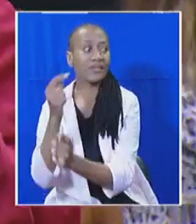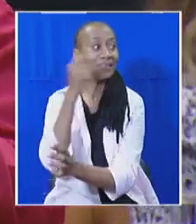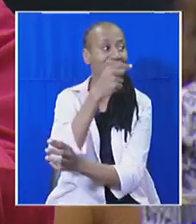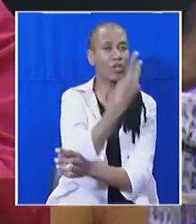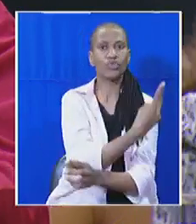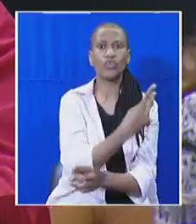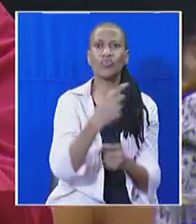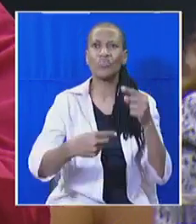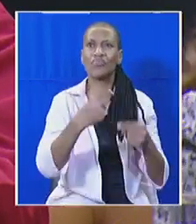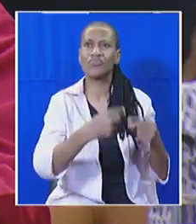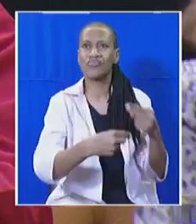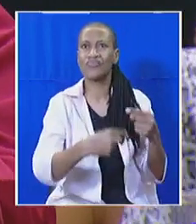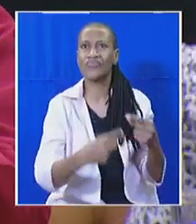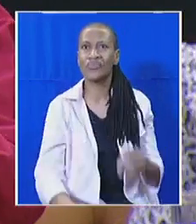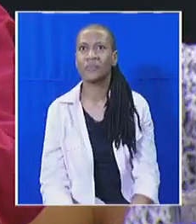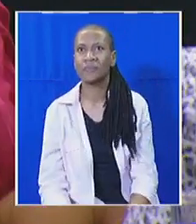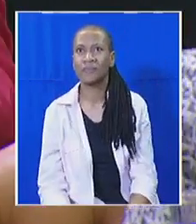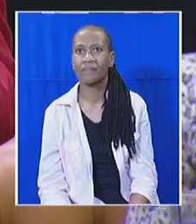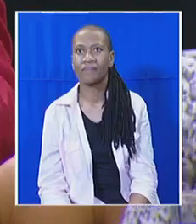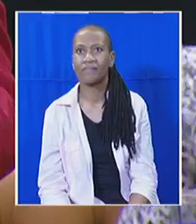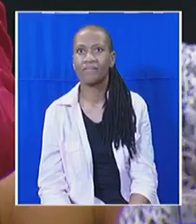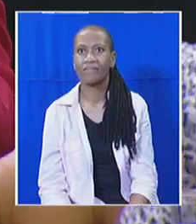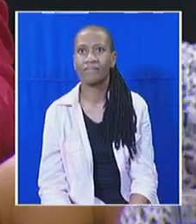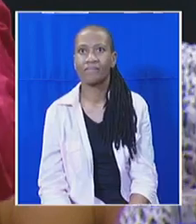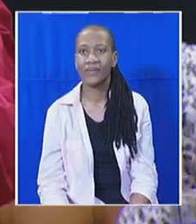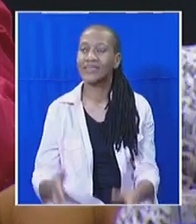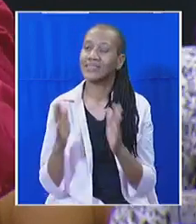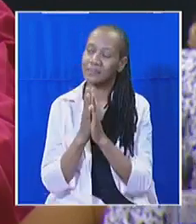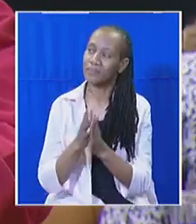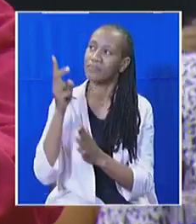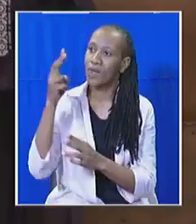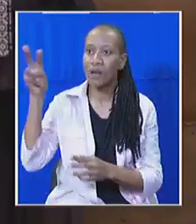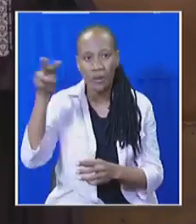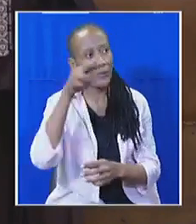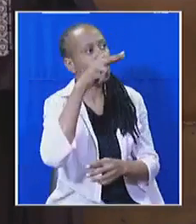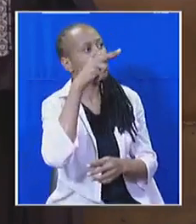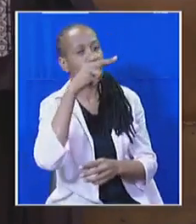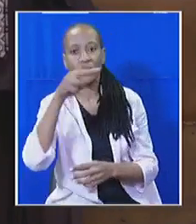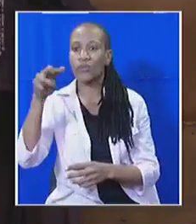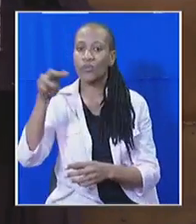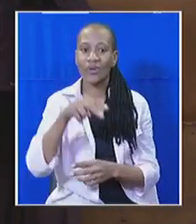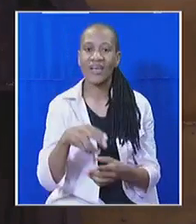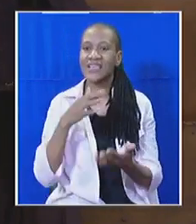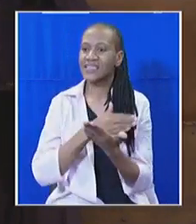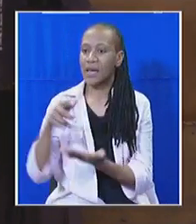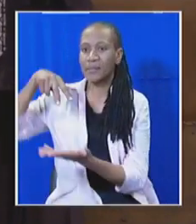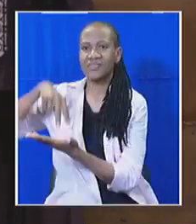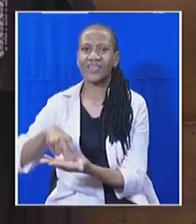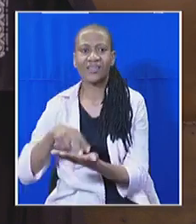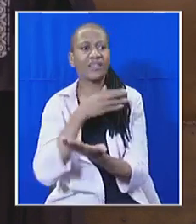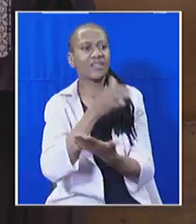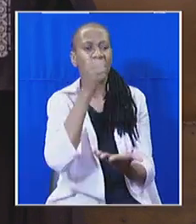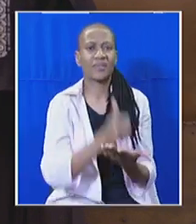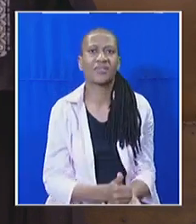Okay, So I'm asking you to notice incidences of people who are standing and those who are talking loud so that the